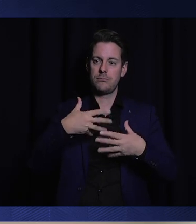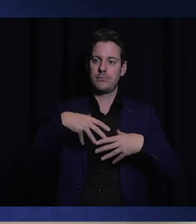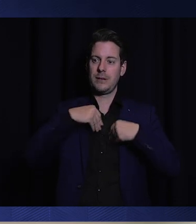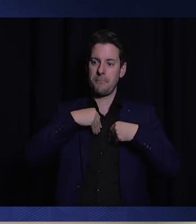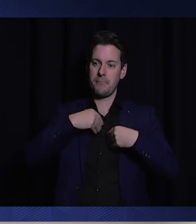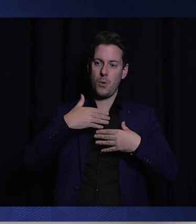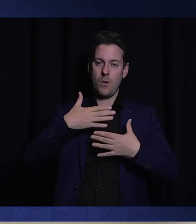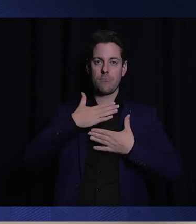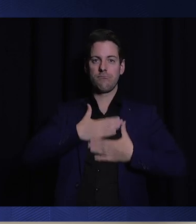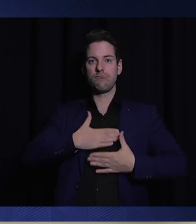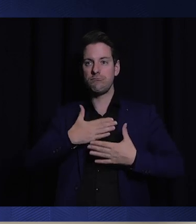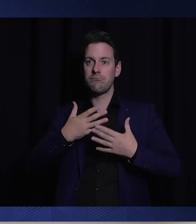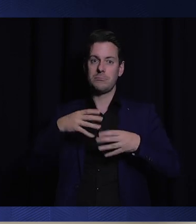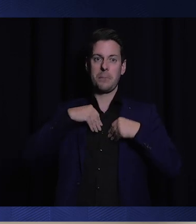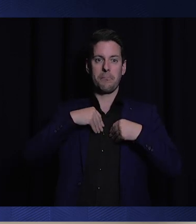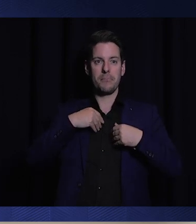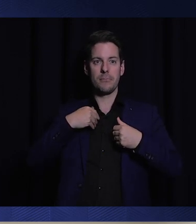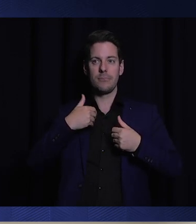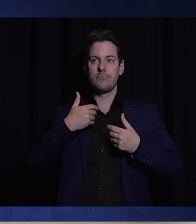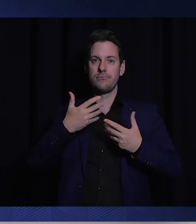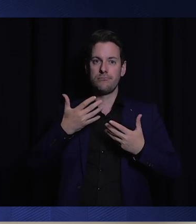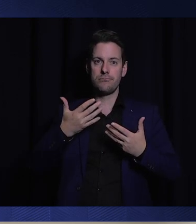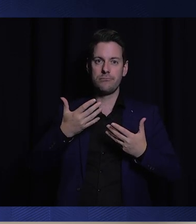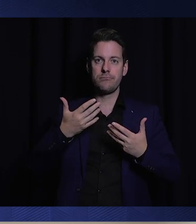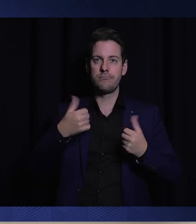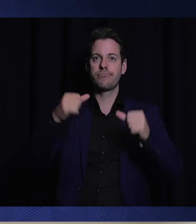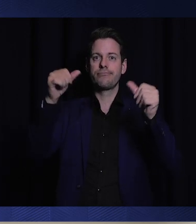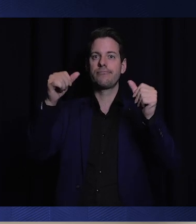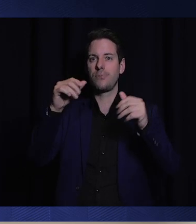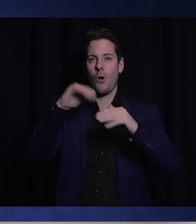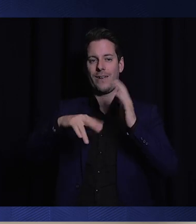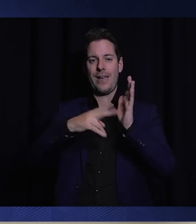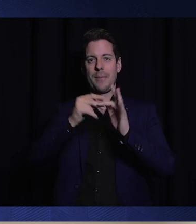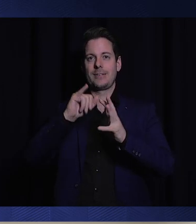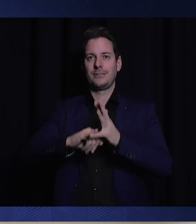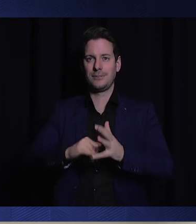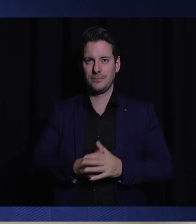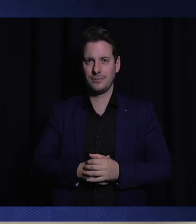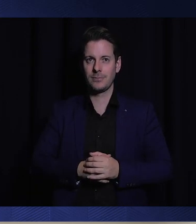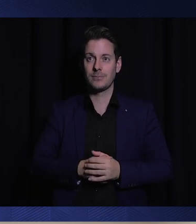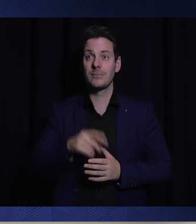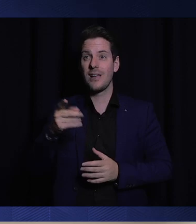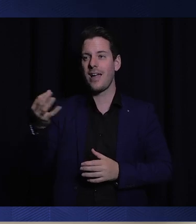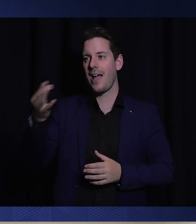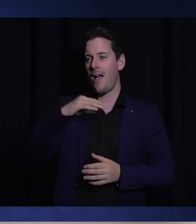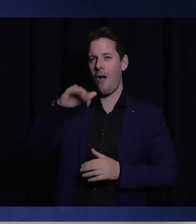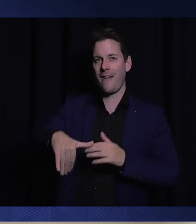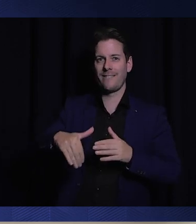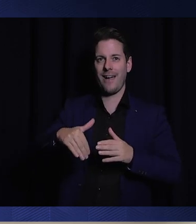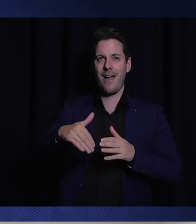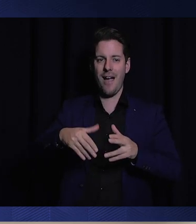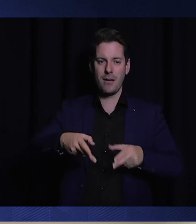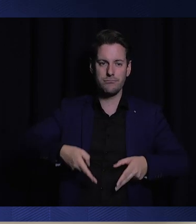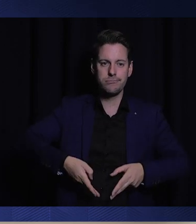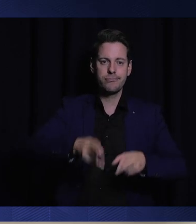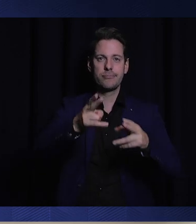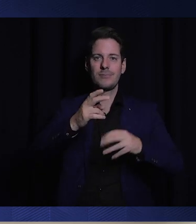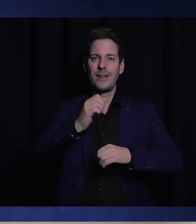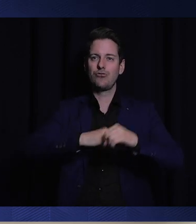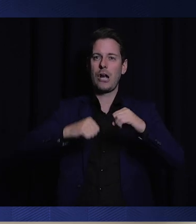more traditional engineering types, particularly in coming up with solutions? There was a